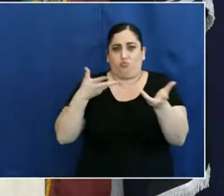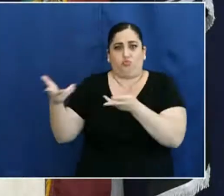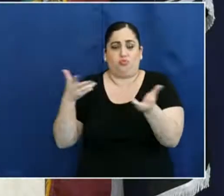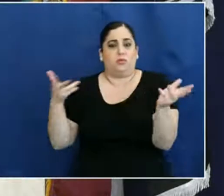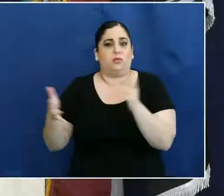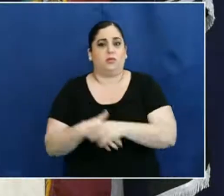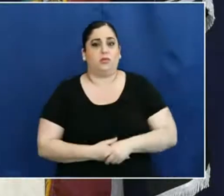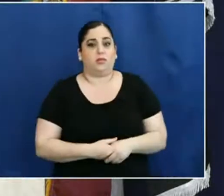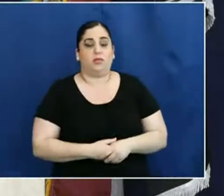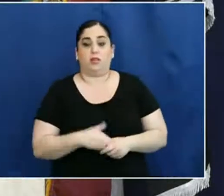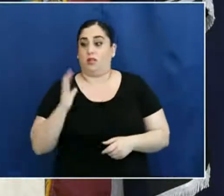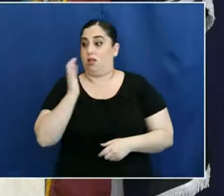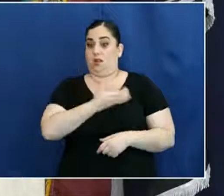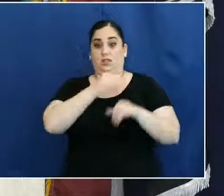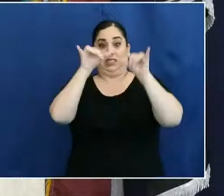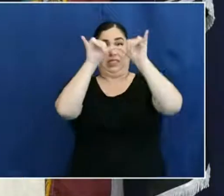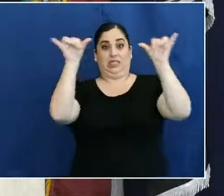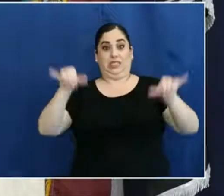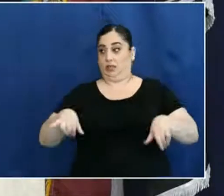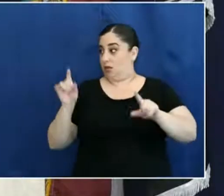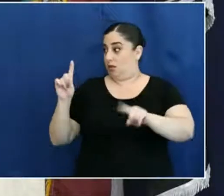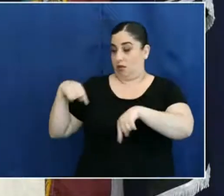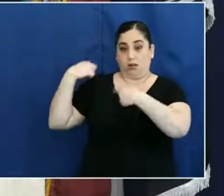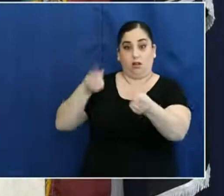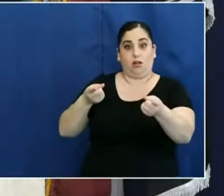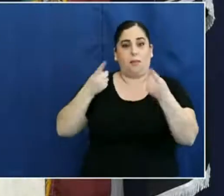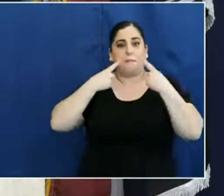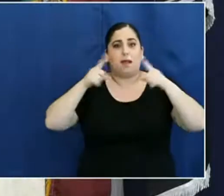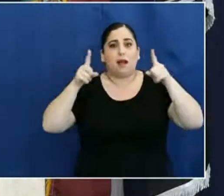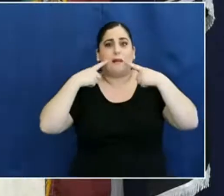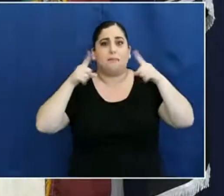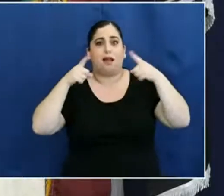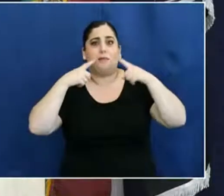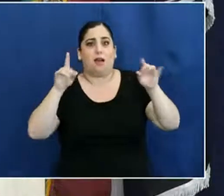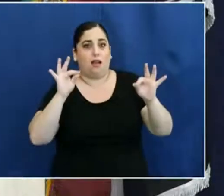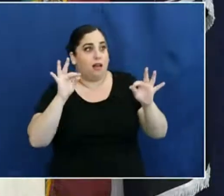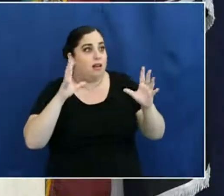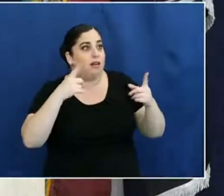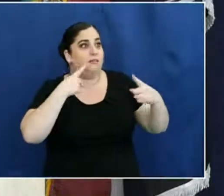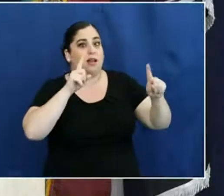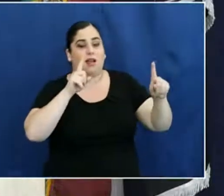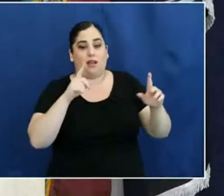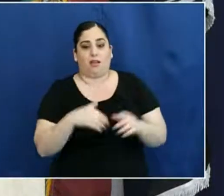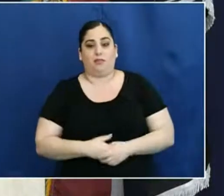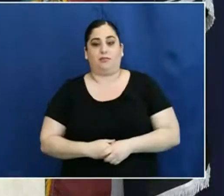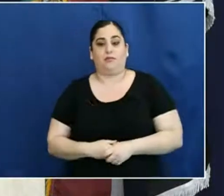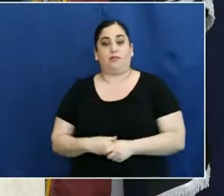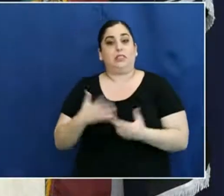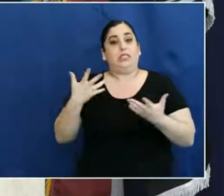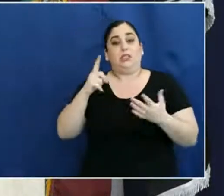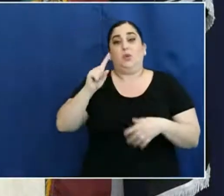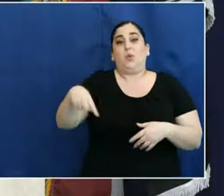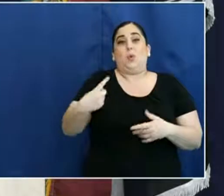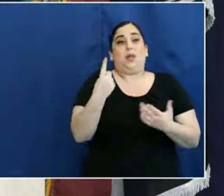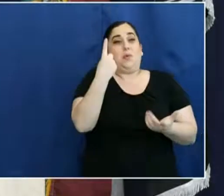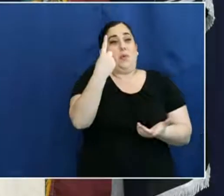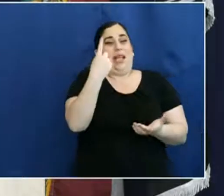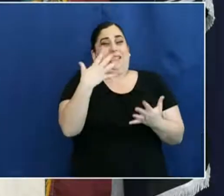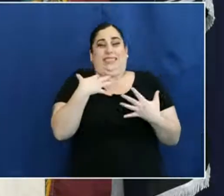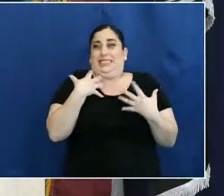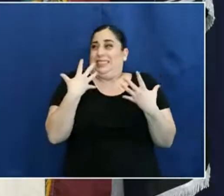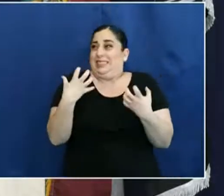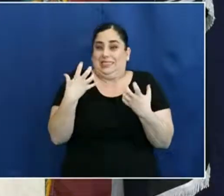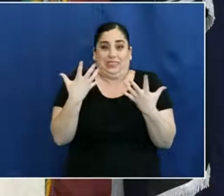running, again, we have a shortage of supply, and we have little things we have to tighten up, homebound seniors, things like that. But in general,